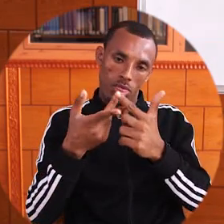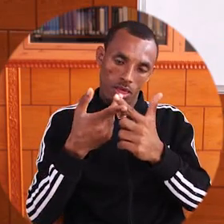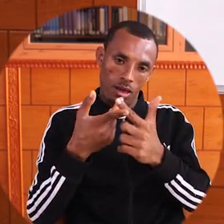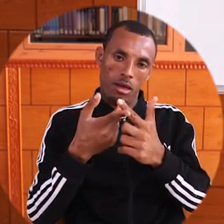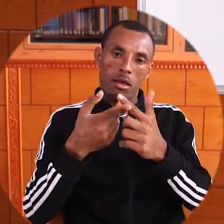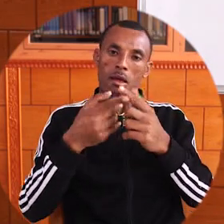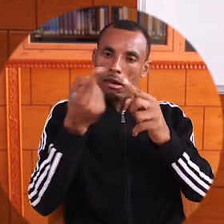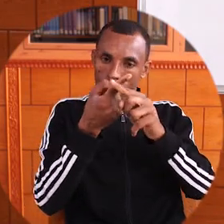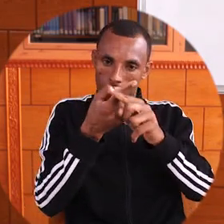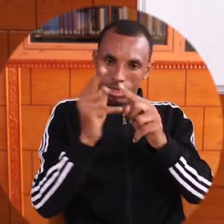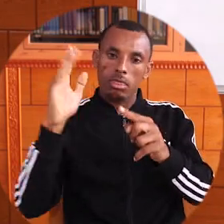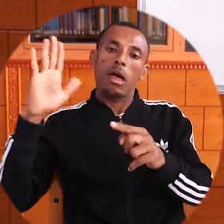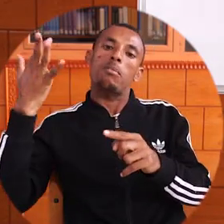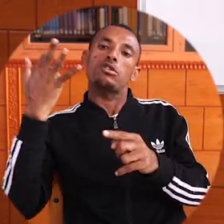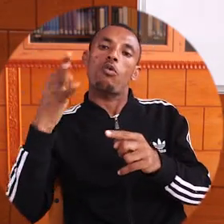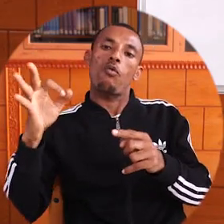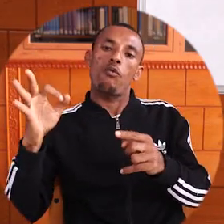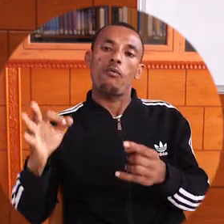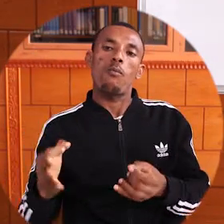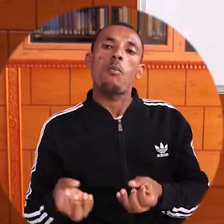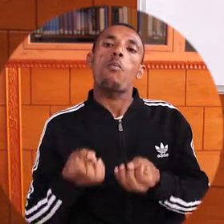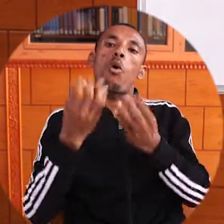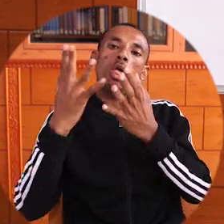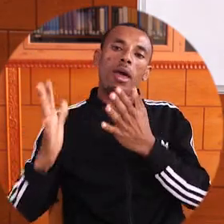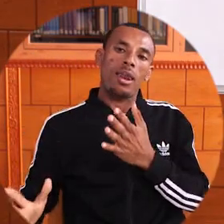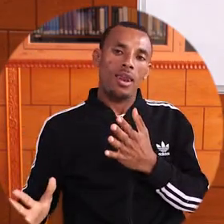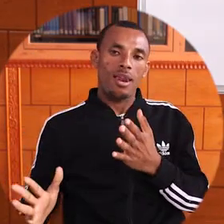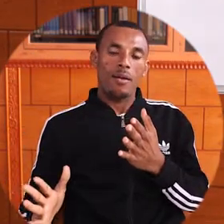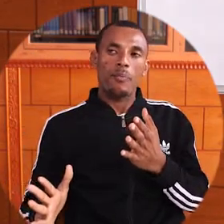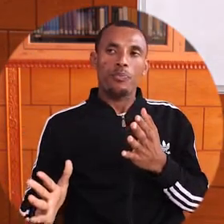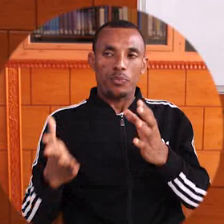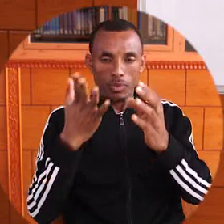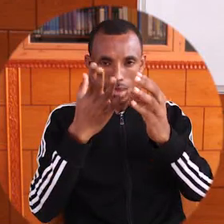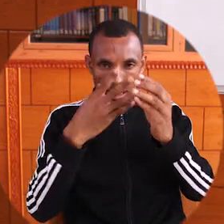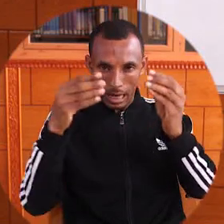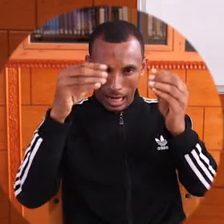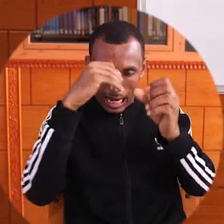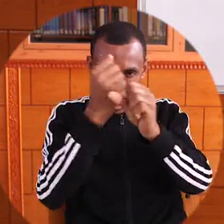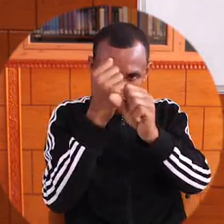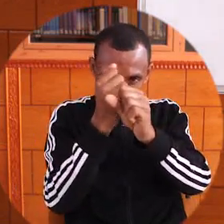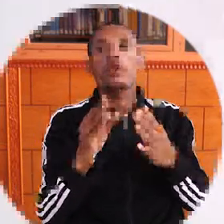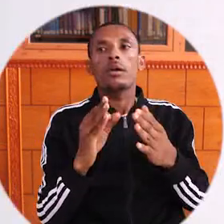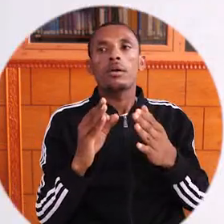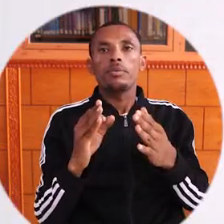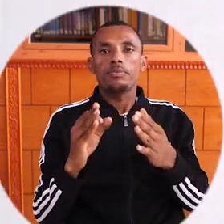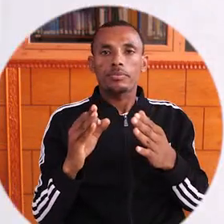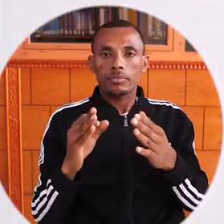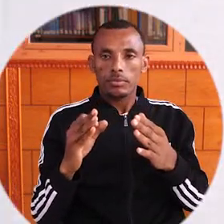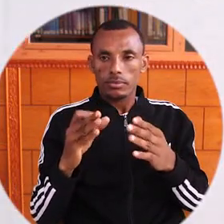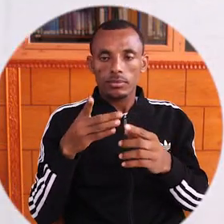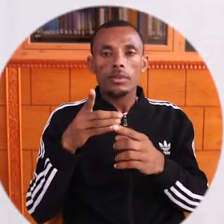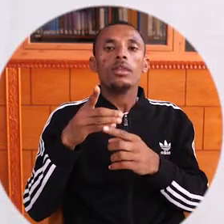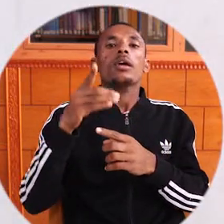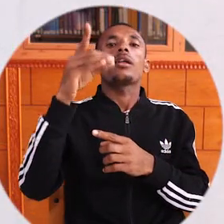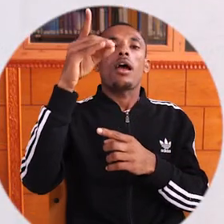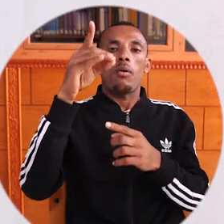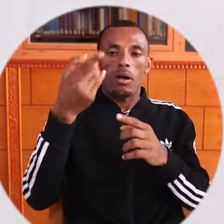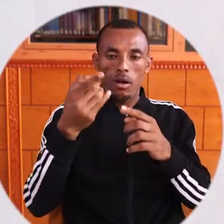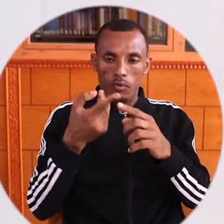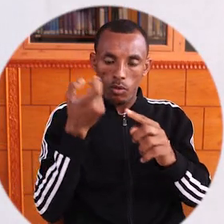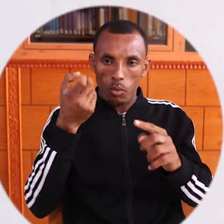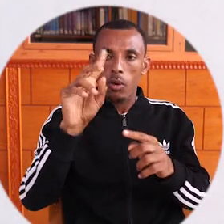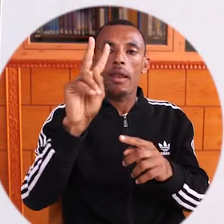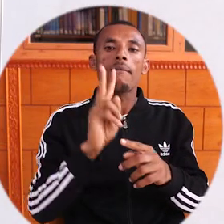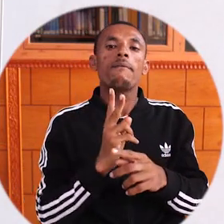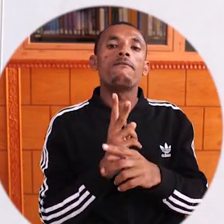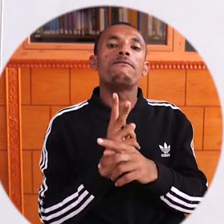polygon. Calculate the number of diagonal draw from one vertex. Let it define